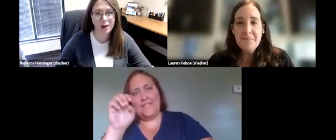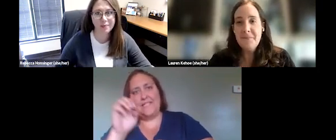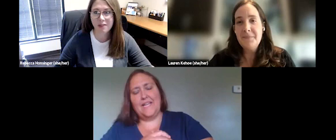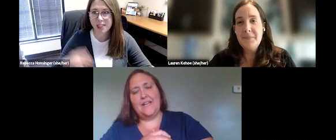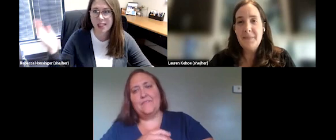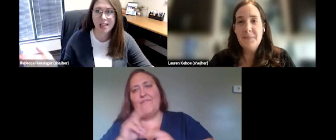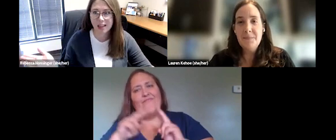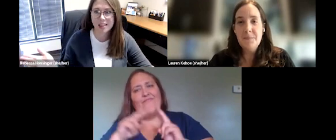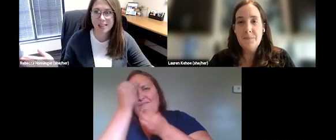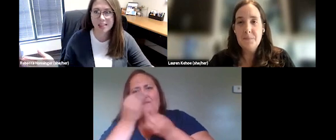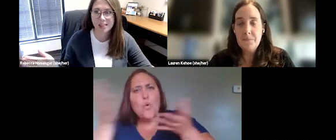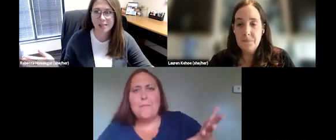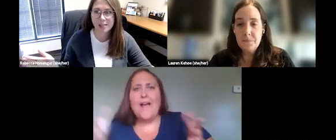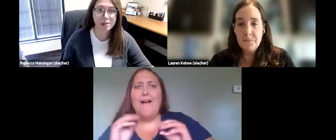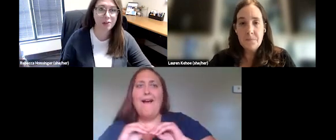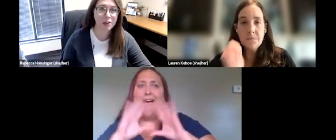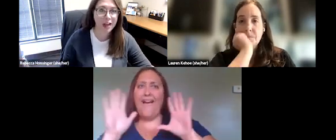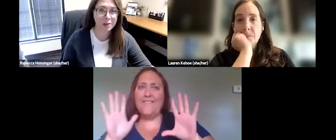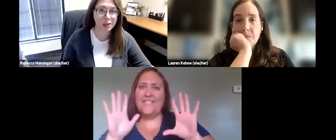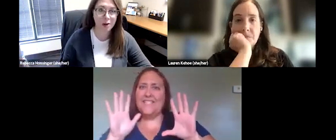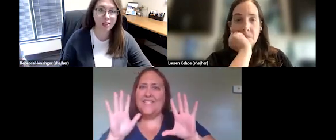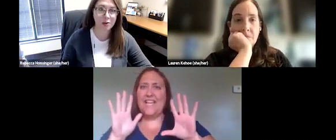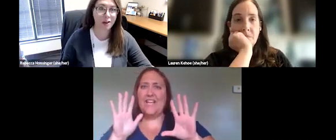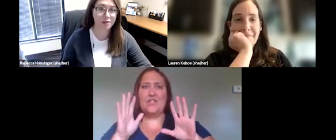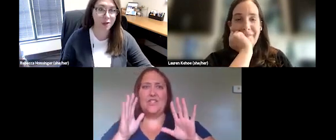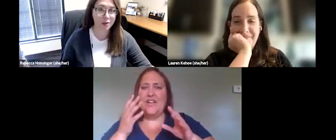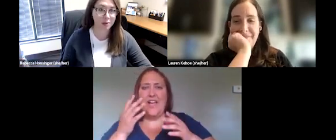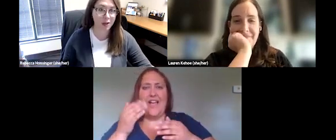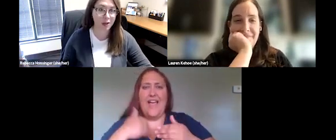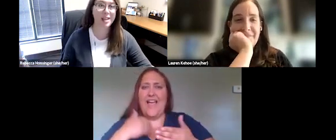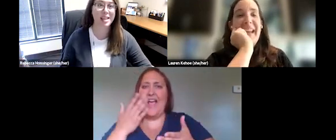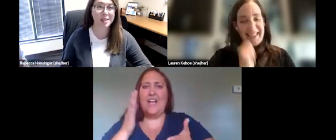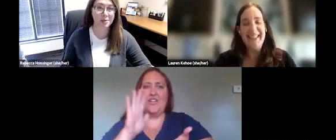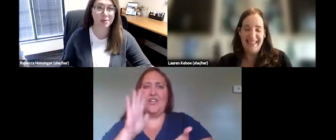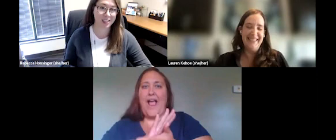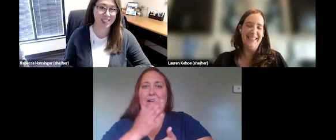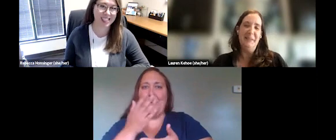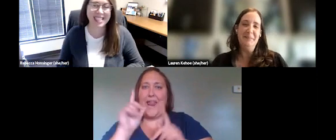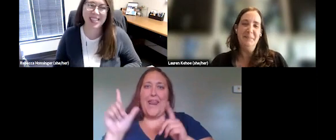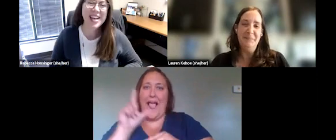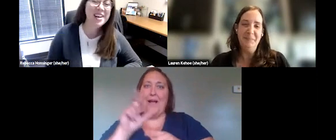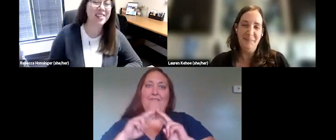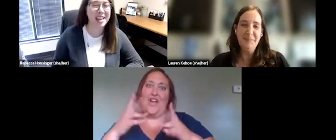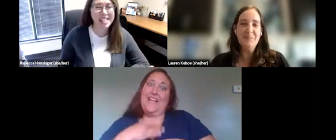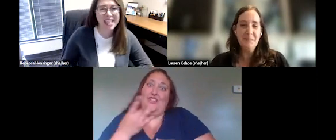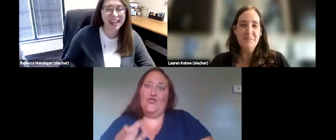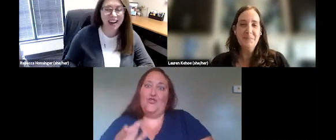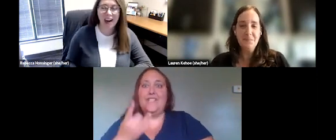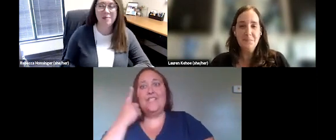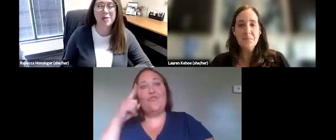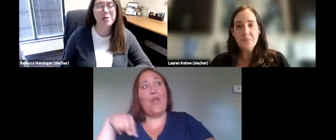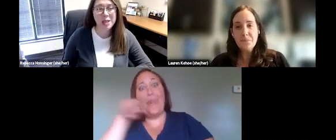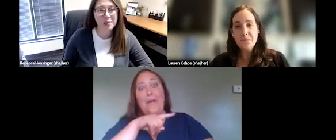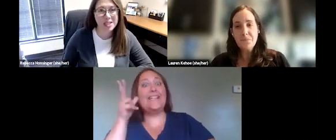informative. Obviously, this symposium is full of academic librarians who are very familiar with LibGuides. So I think this is very interesting for them to